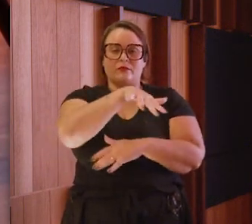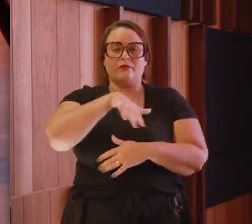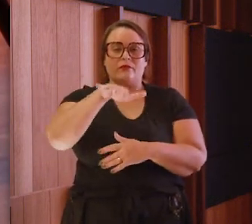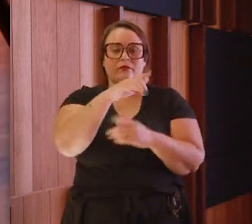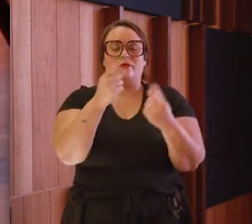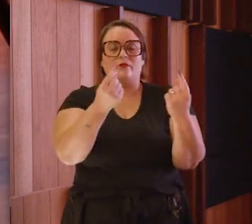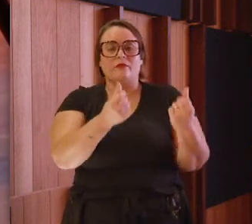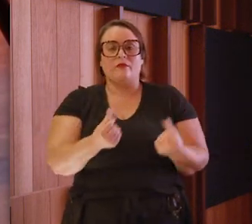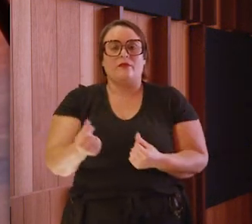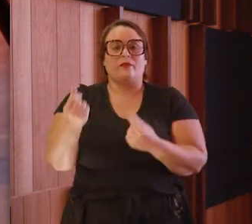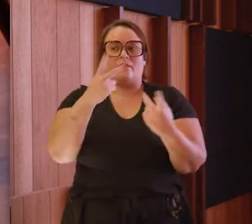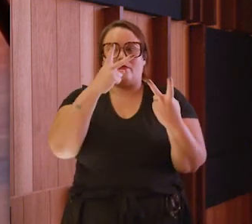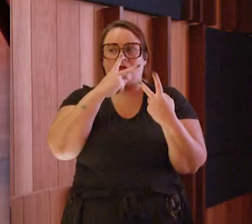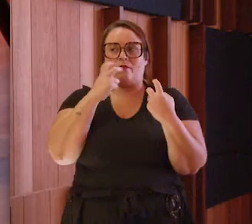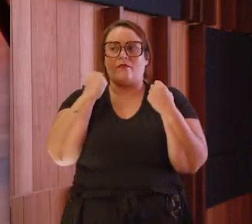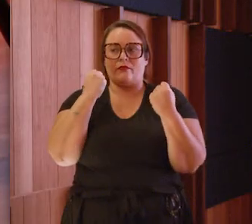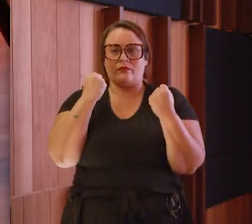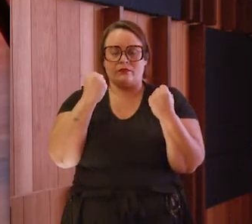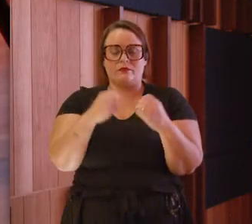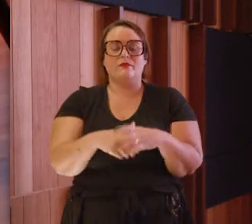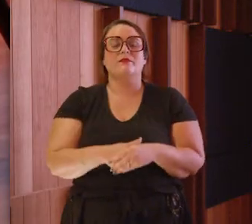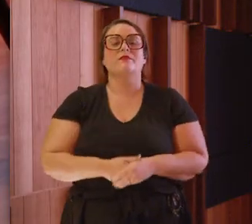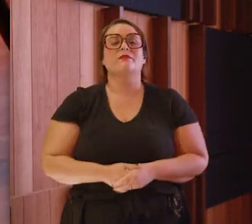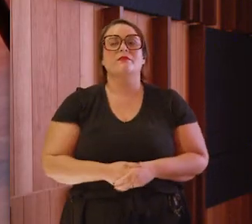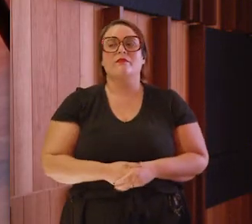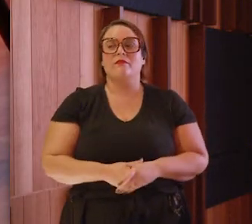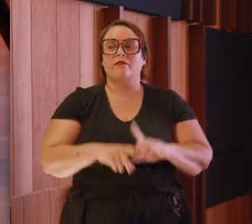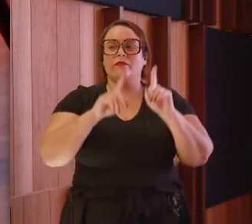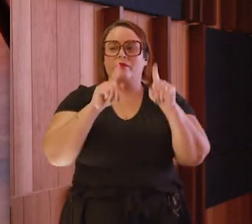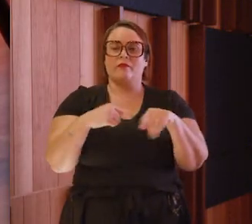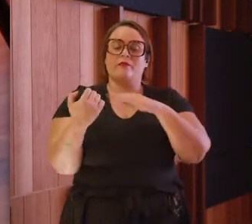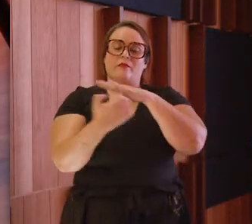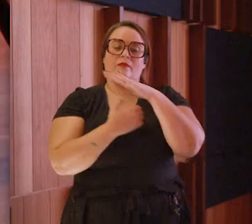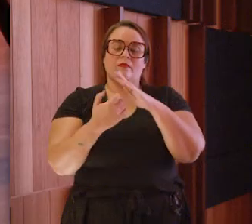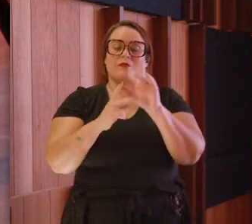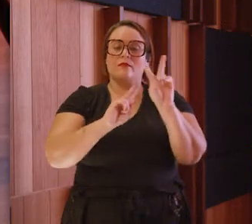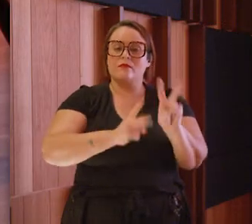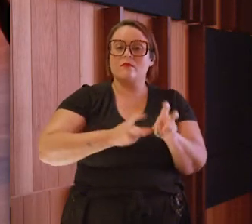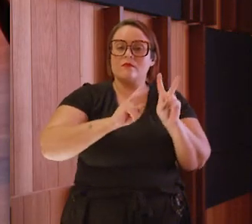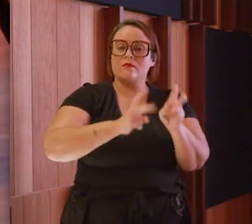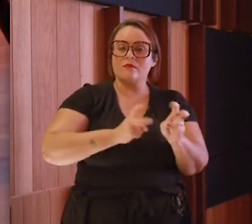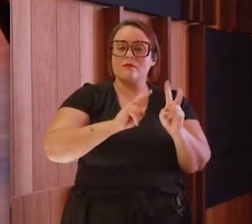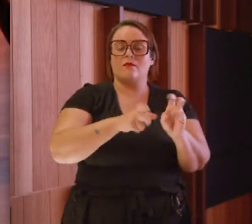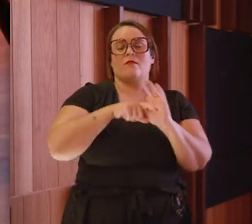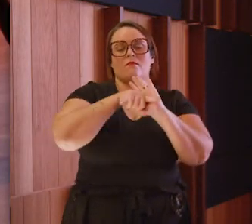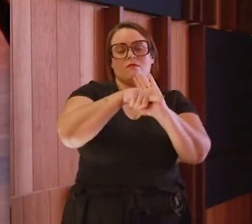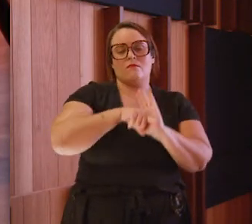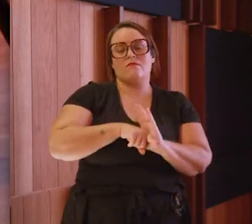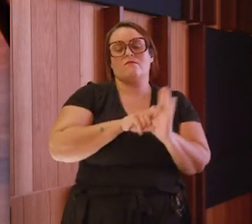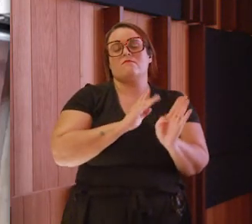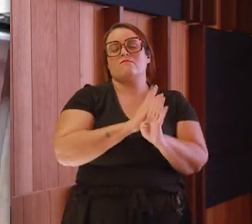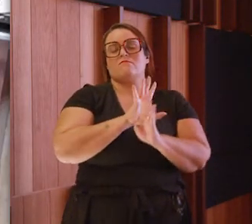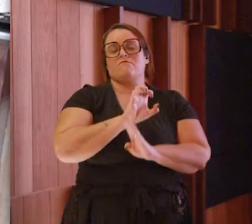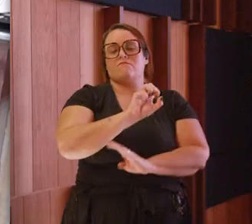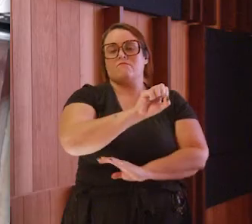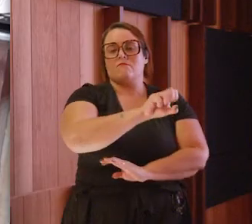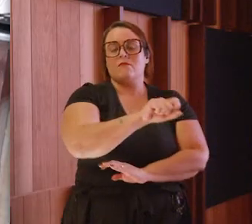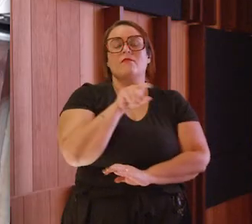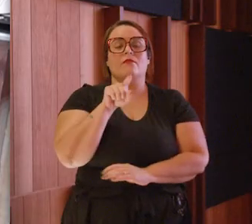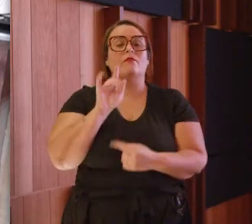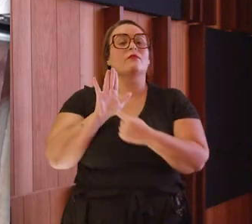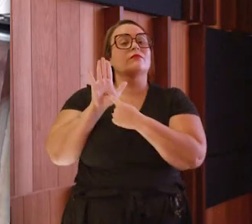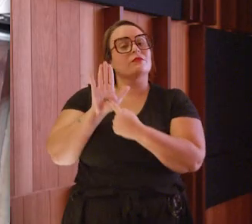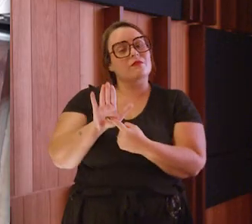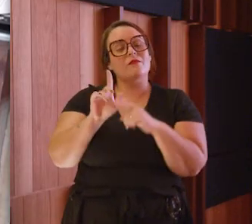is an extractive economy. There are specific rules around that in the two pillars. This is a place where capital